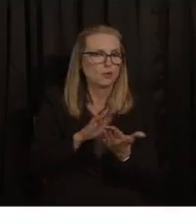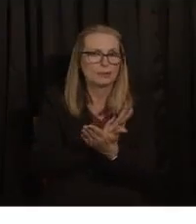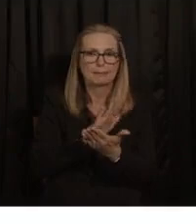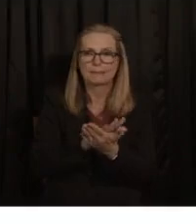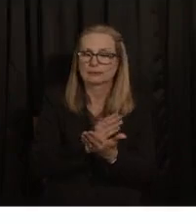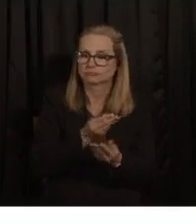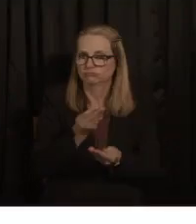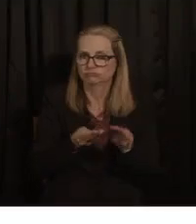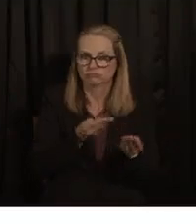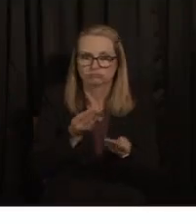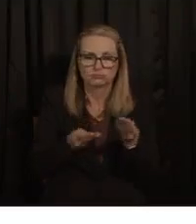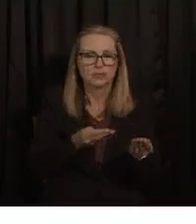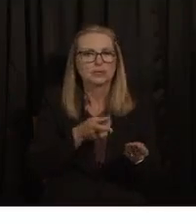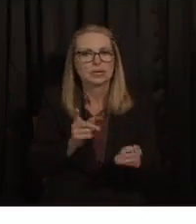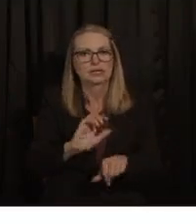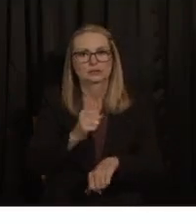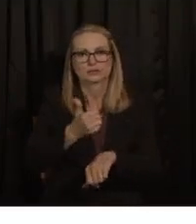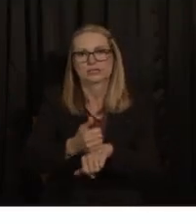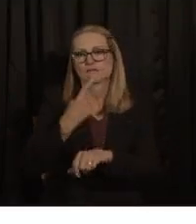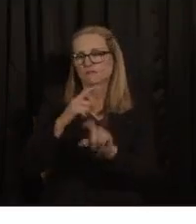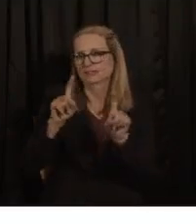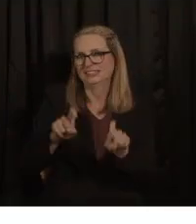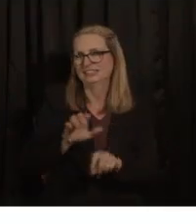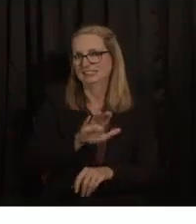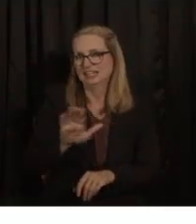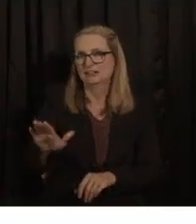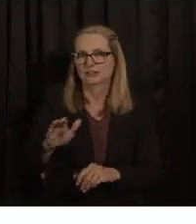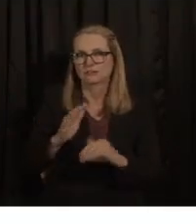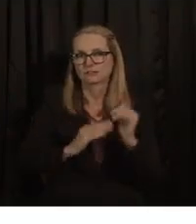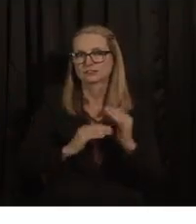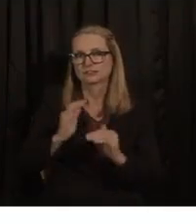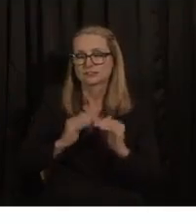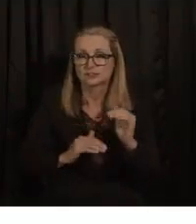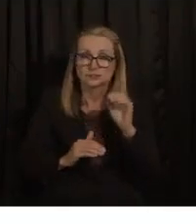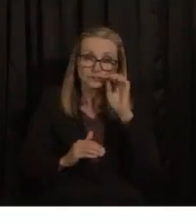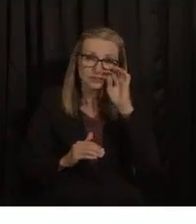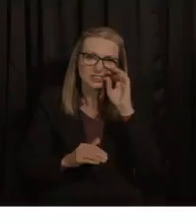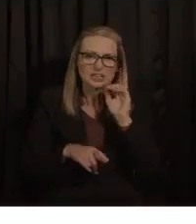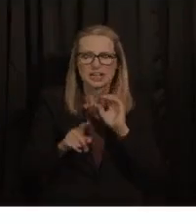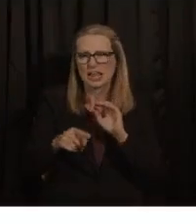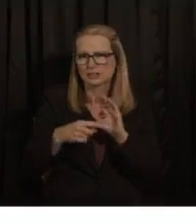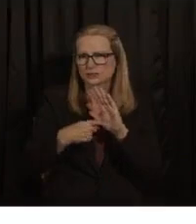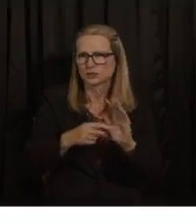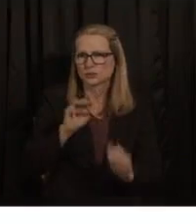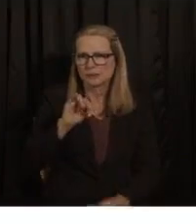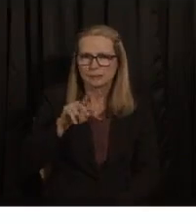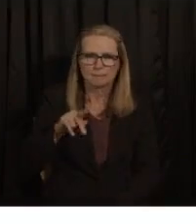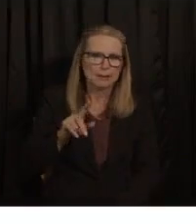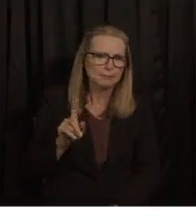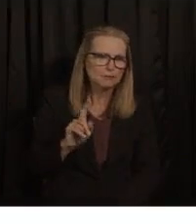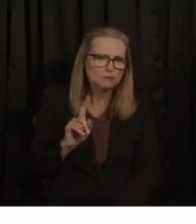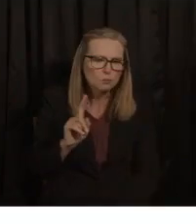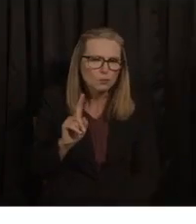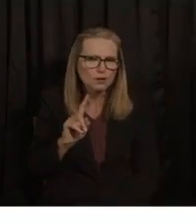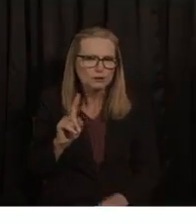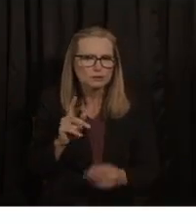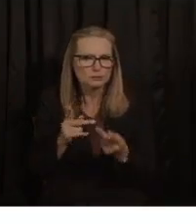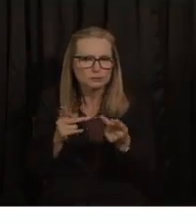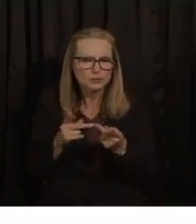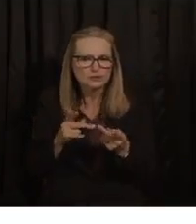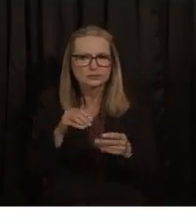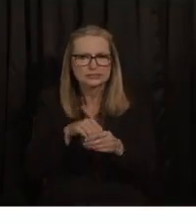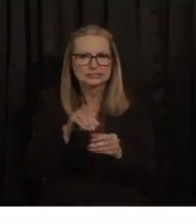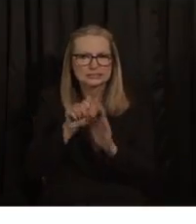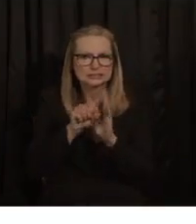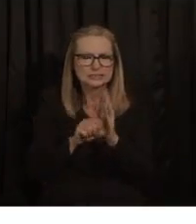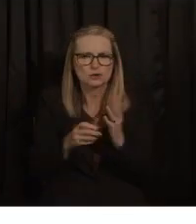are working with our vendor to set the testing up in their school facilities. We have a map here that shows the density of locations around the state that have